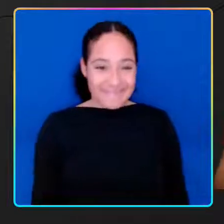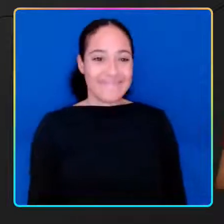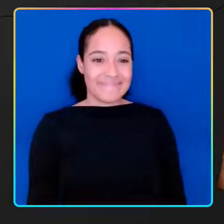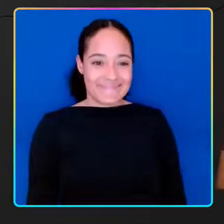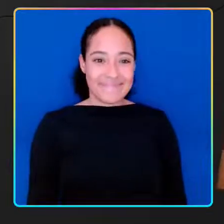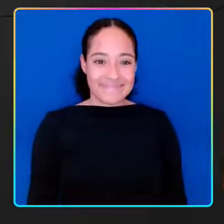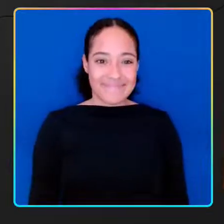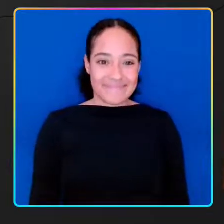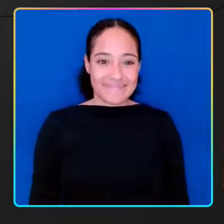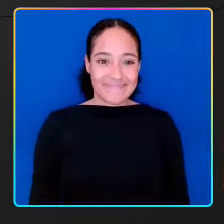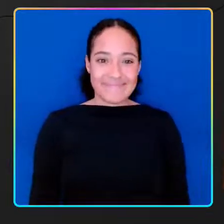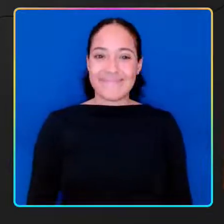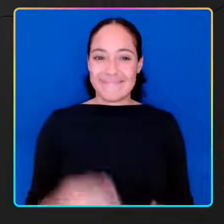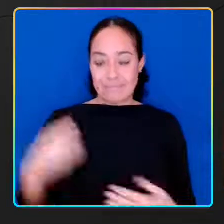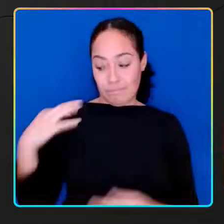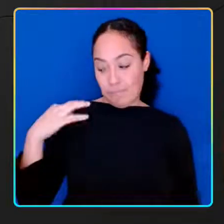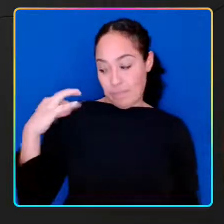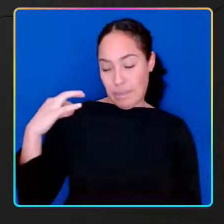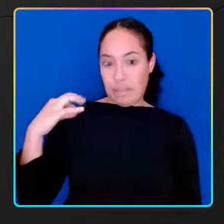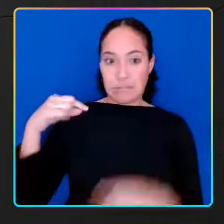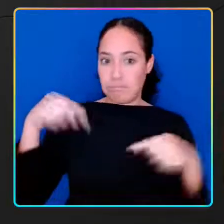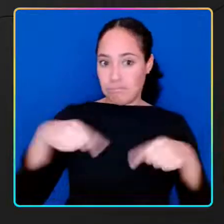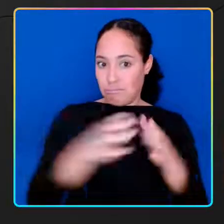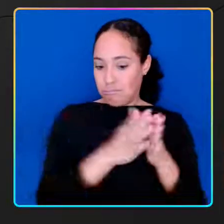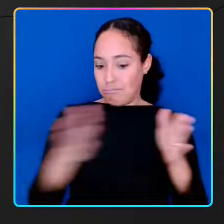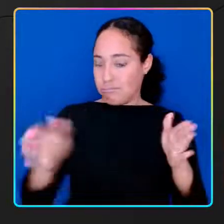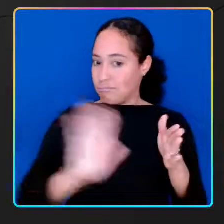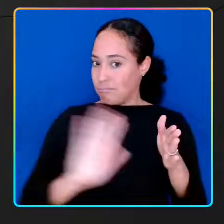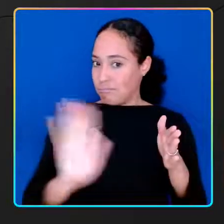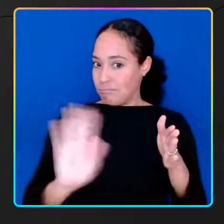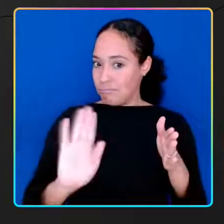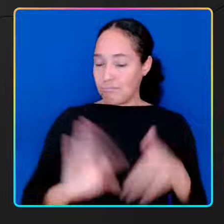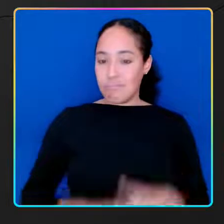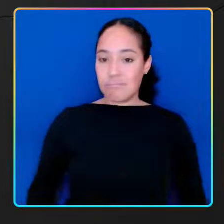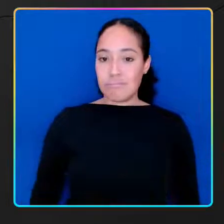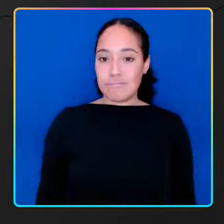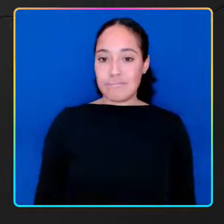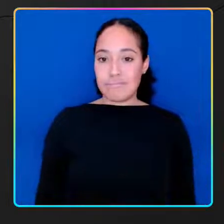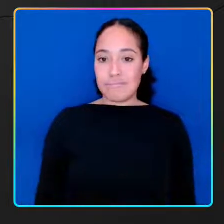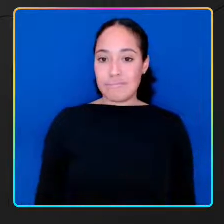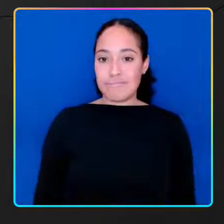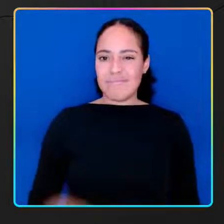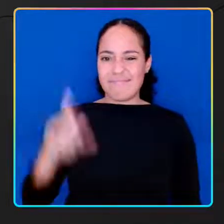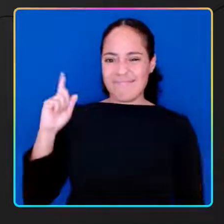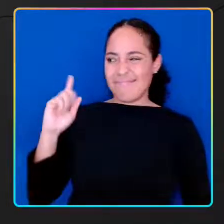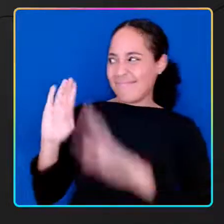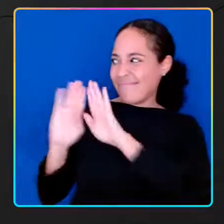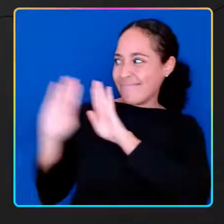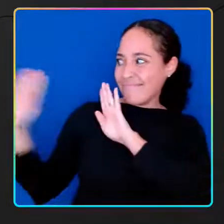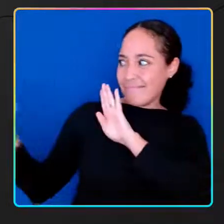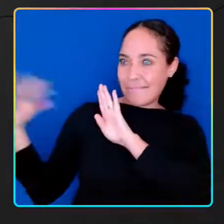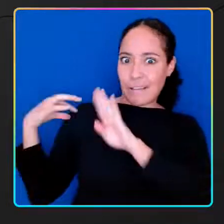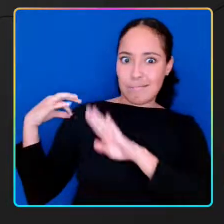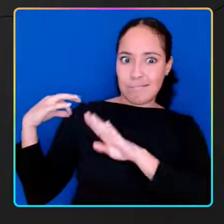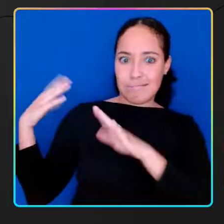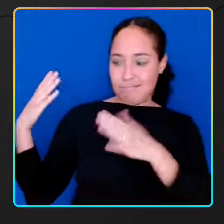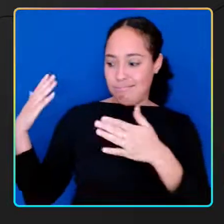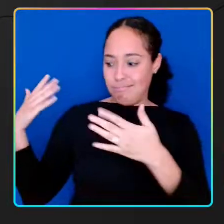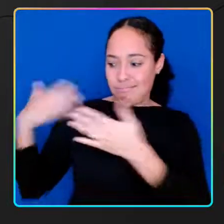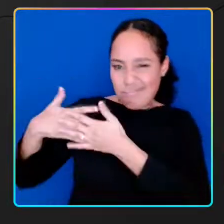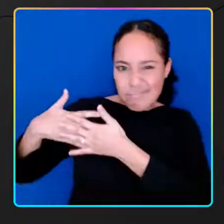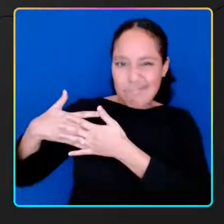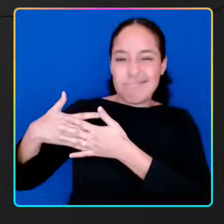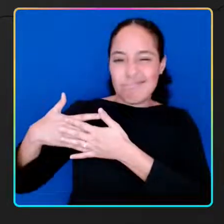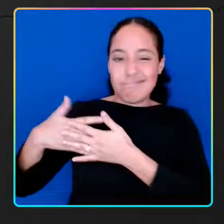Yeah, no black this season. No, yeah, that was only what we were told, wasn't it? Because otherwise I'll blend into the background. That's hard in the